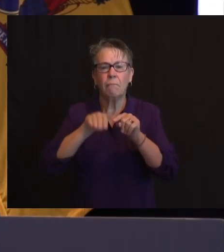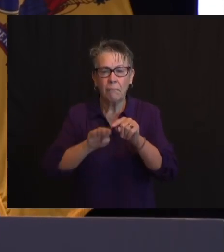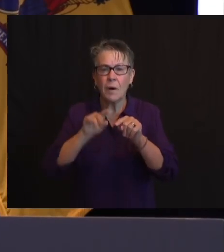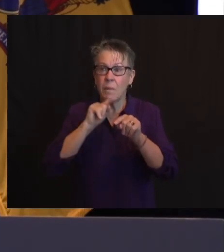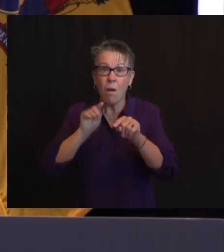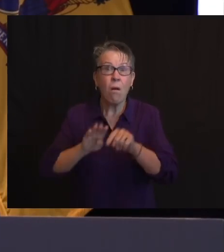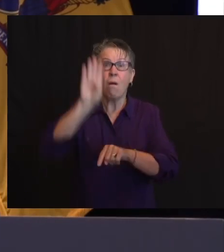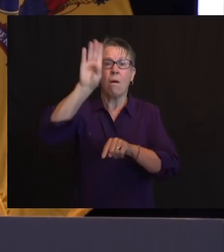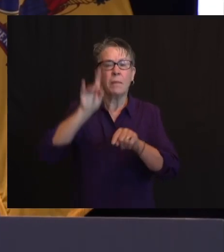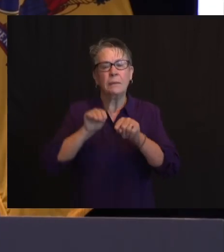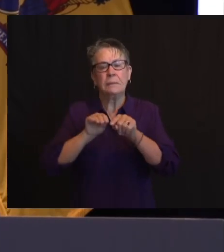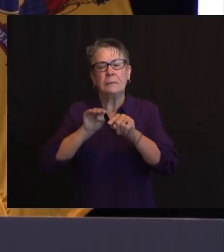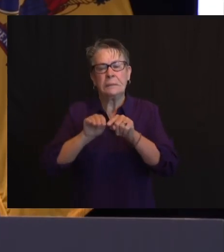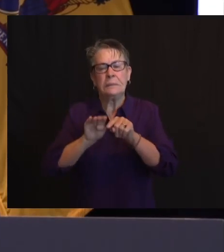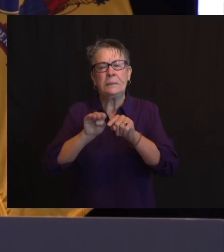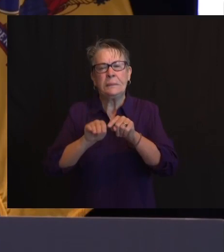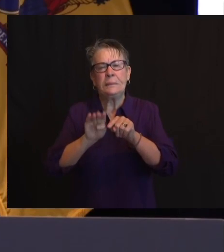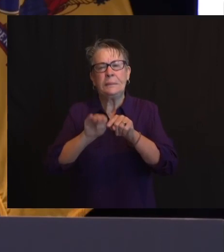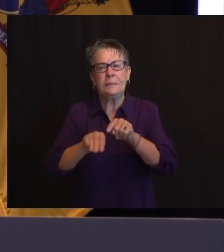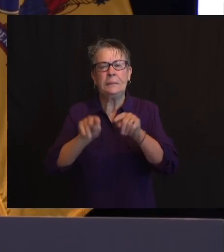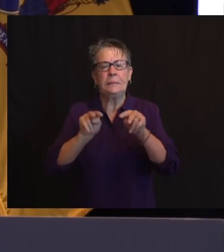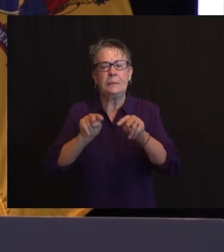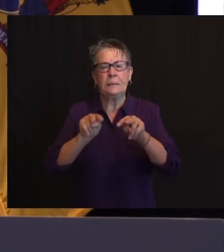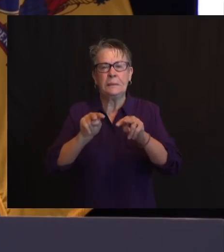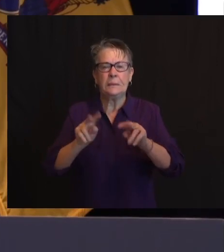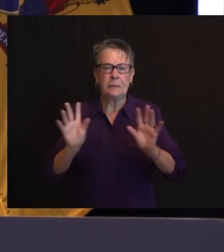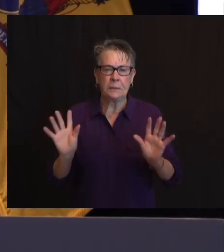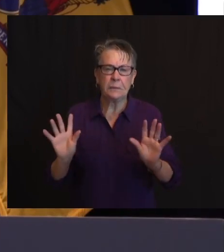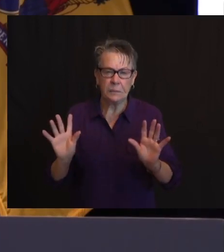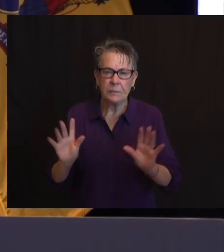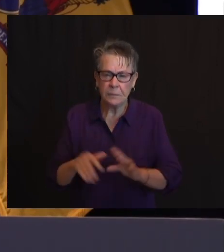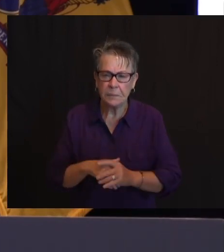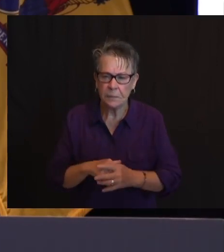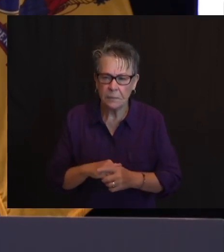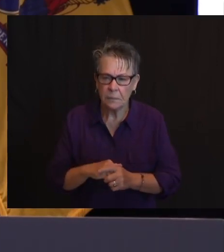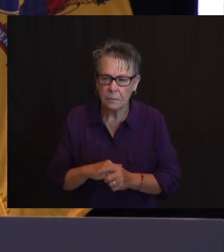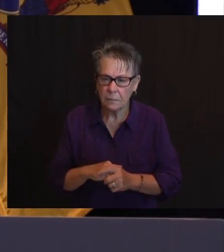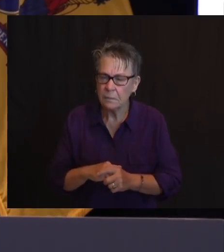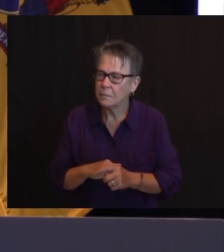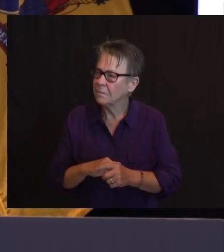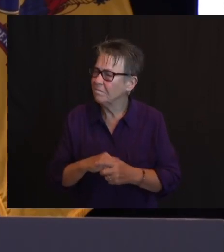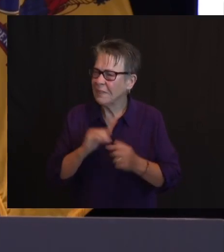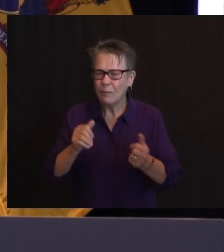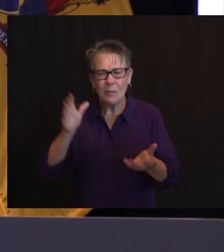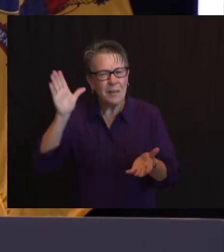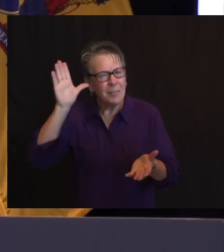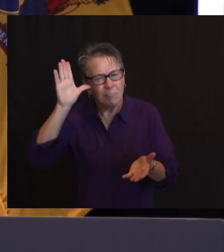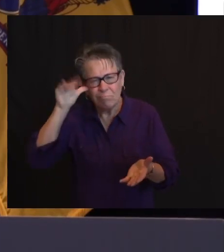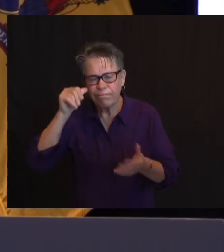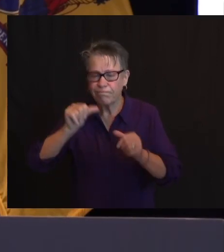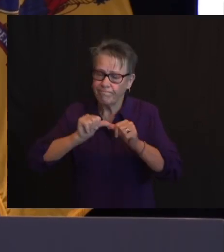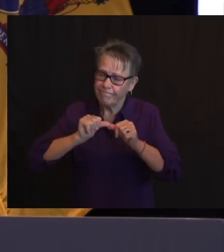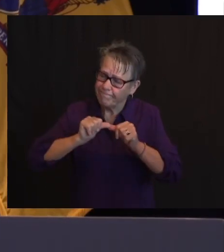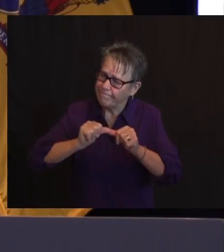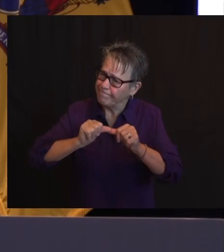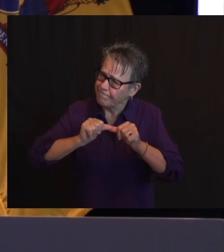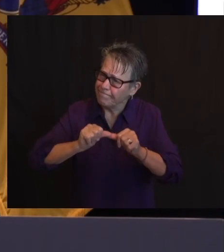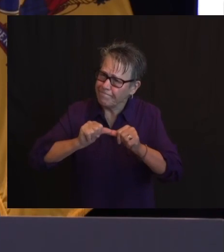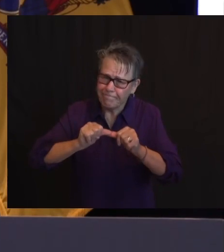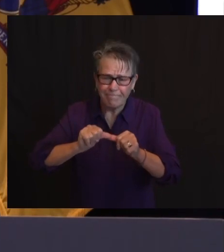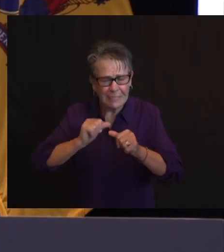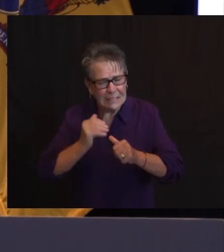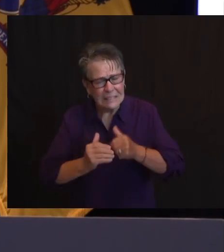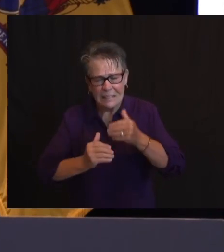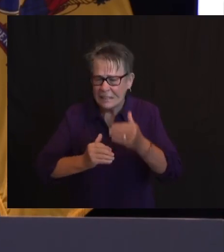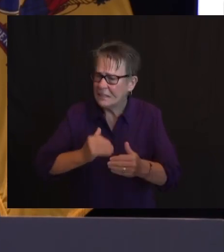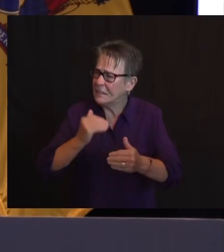collectively continue to mitigate what with us means. I appreciate your willingness to walk up to somebody and